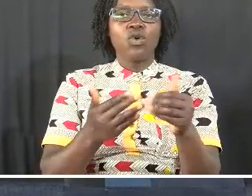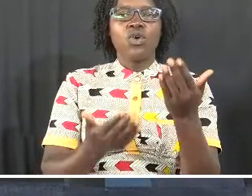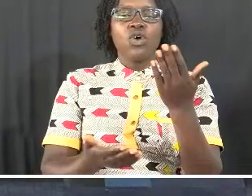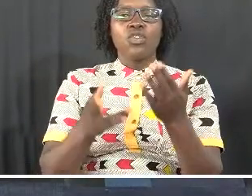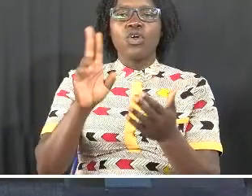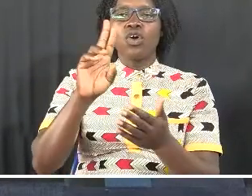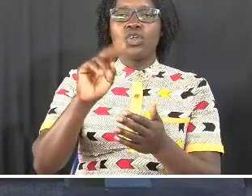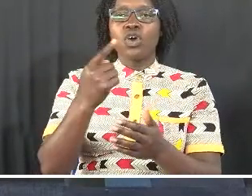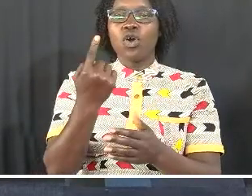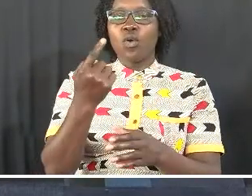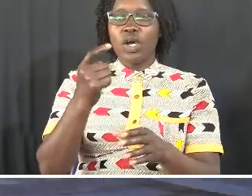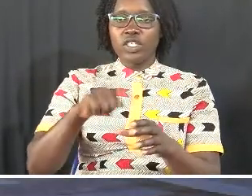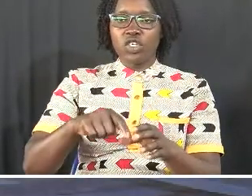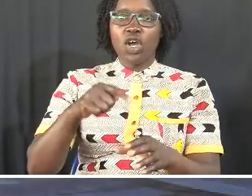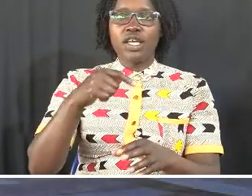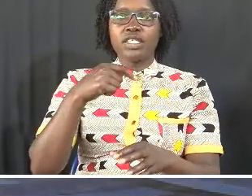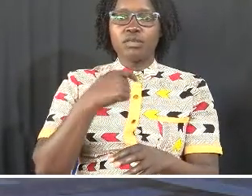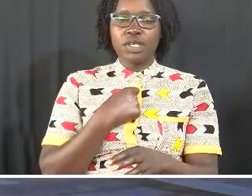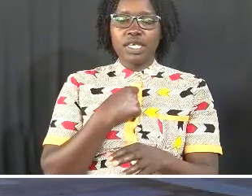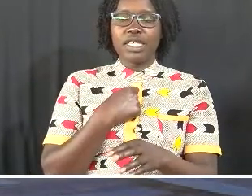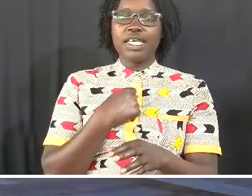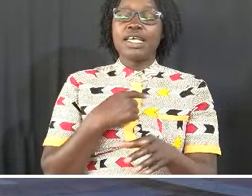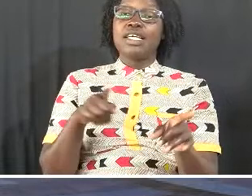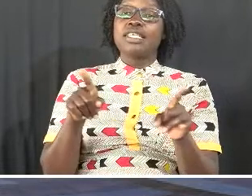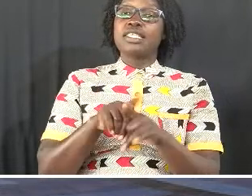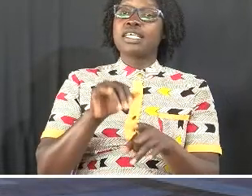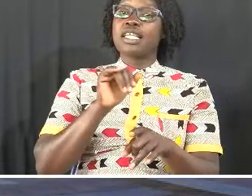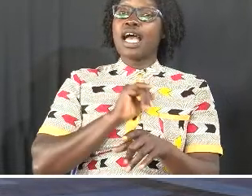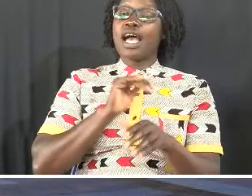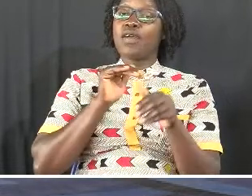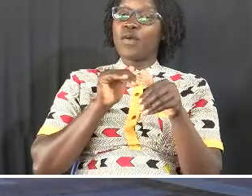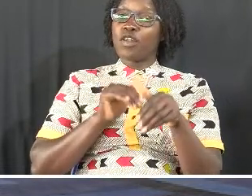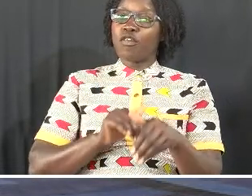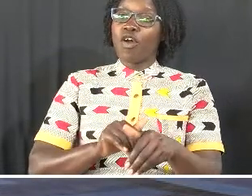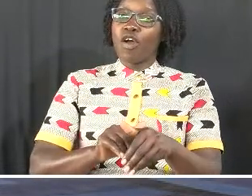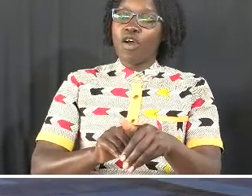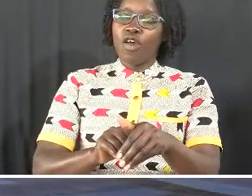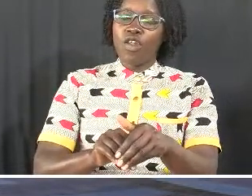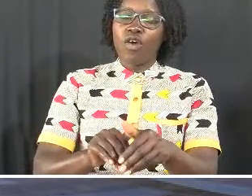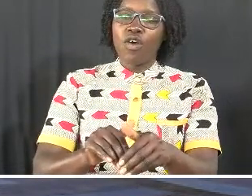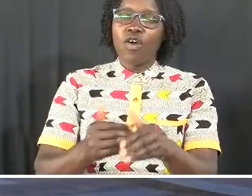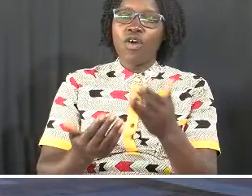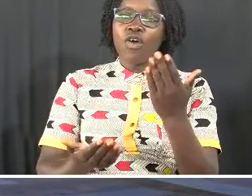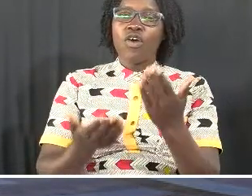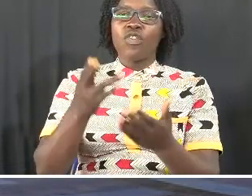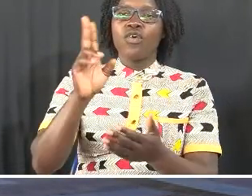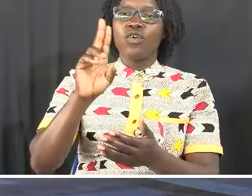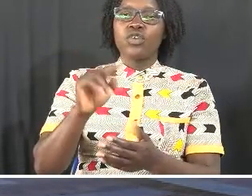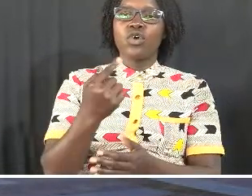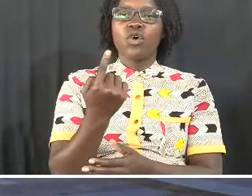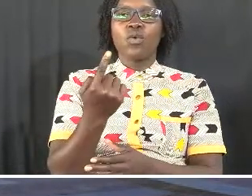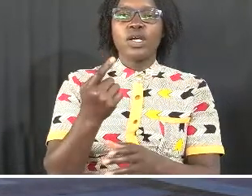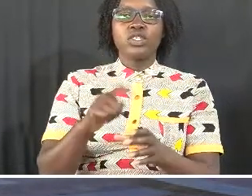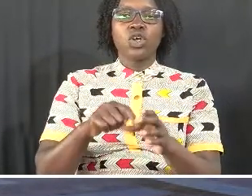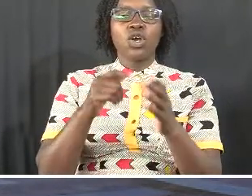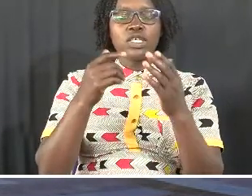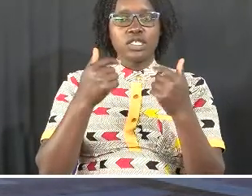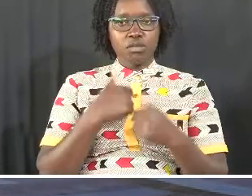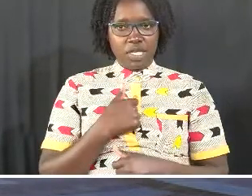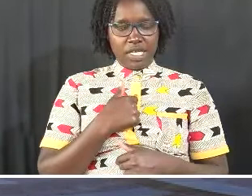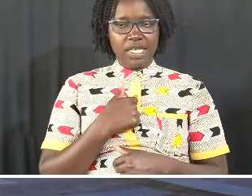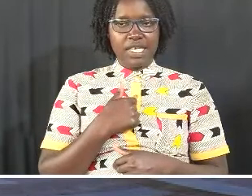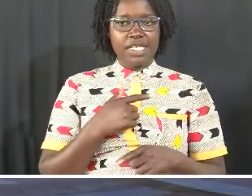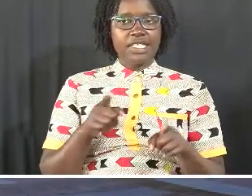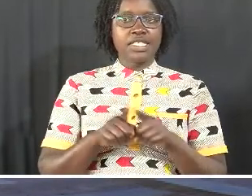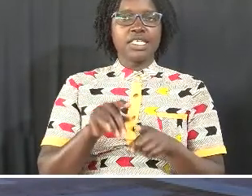follow. Though no one joins me, still I will follow. Though no one joins